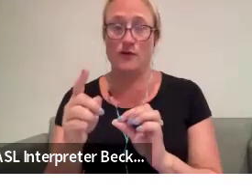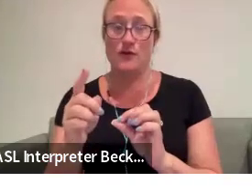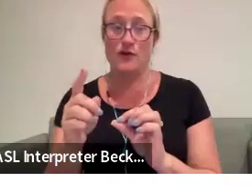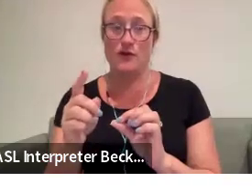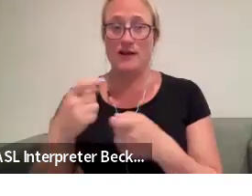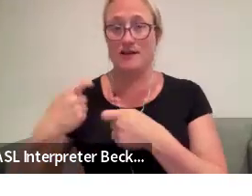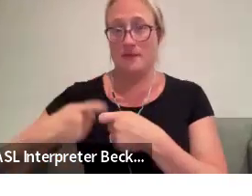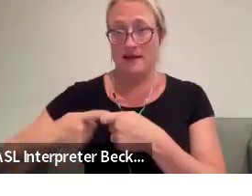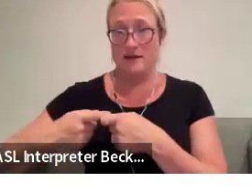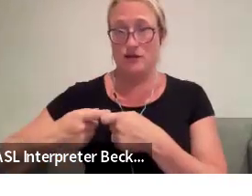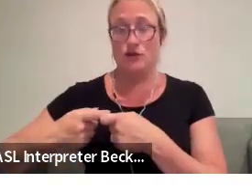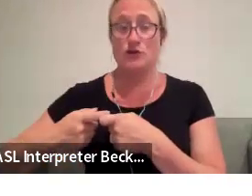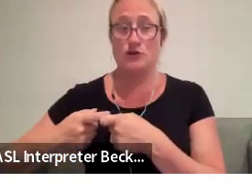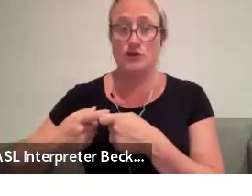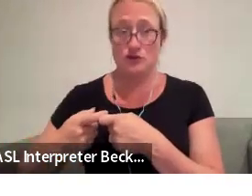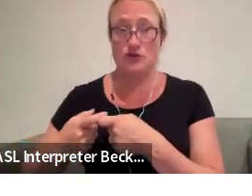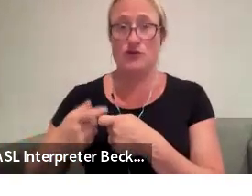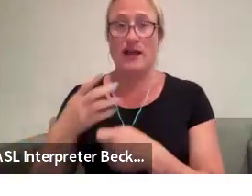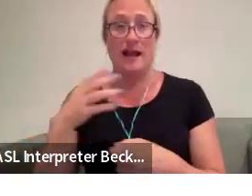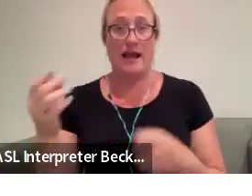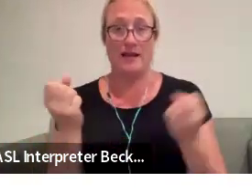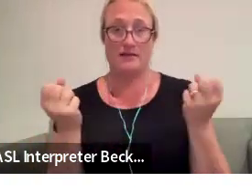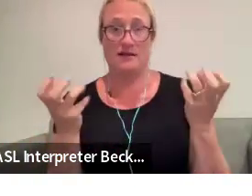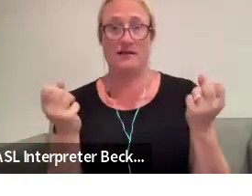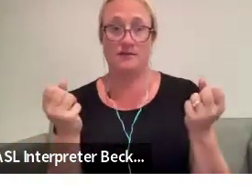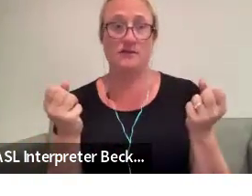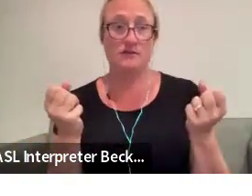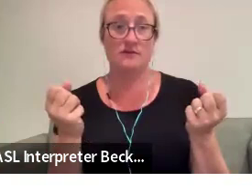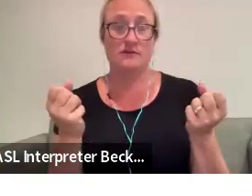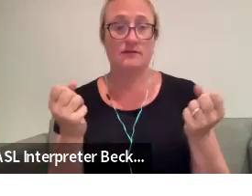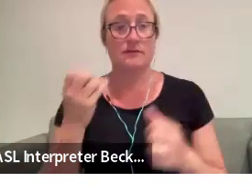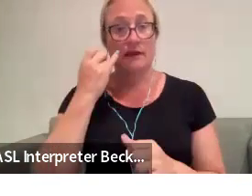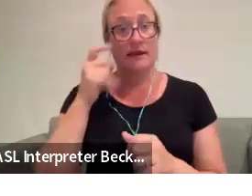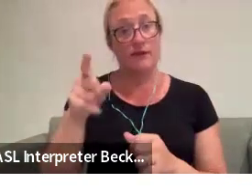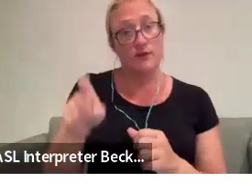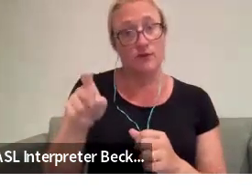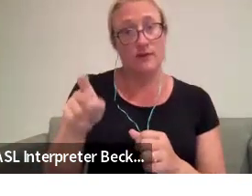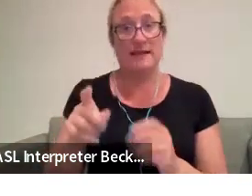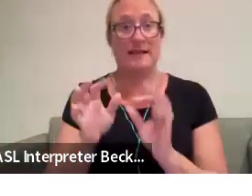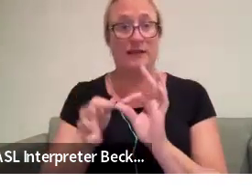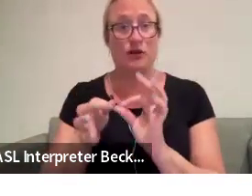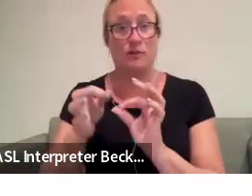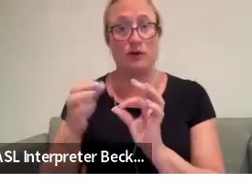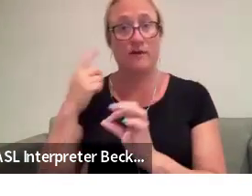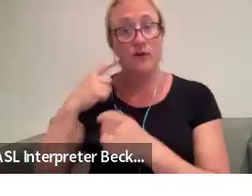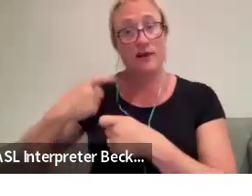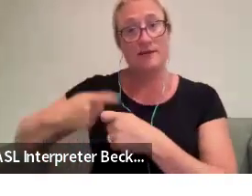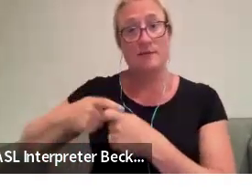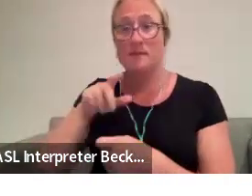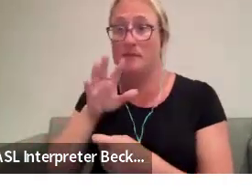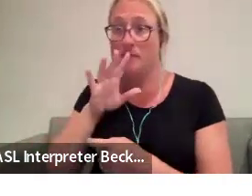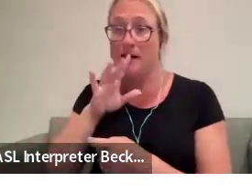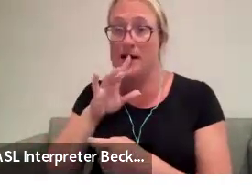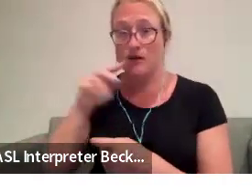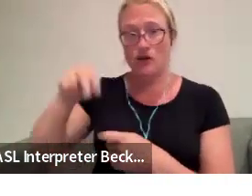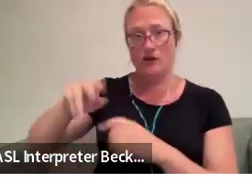into Spanish this time and ASL. If you need interpretation services in Spanish, you can go to that little